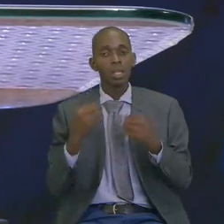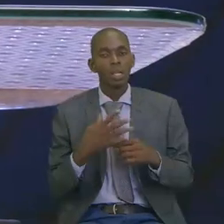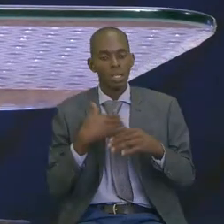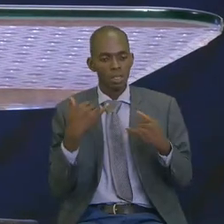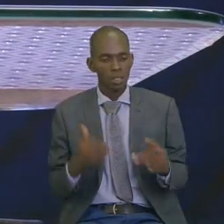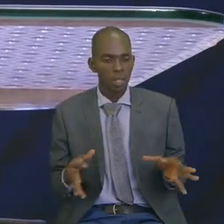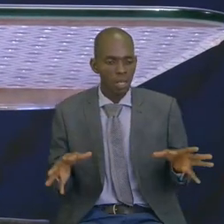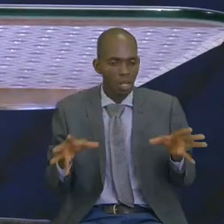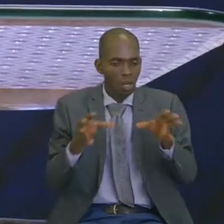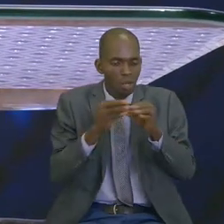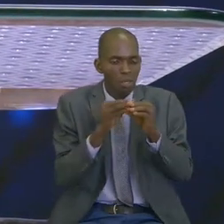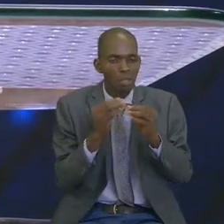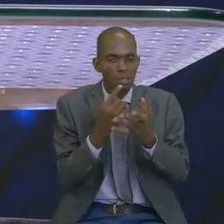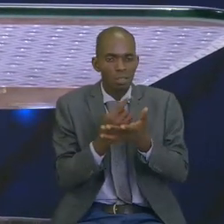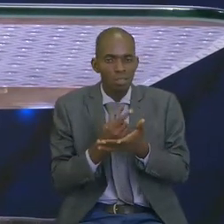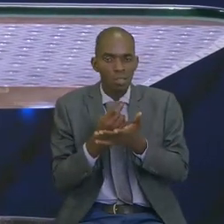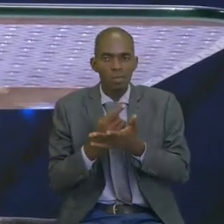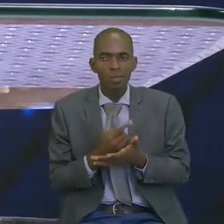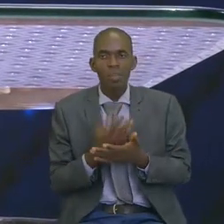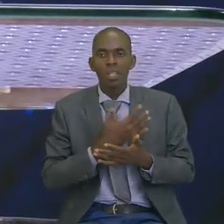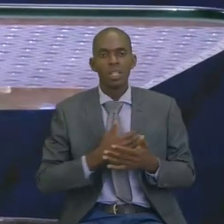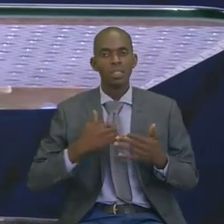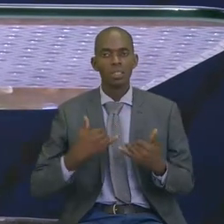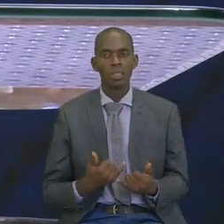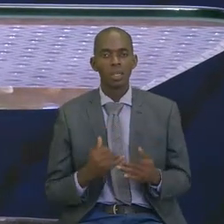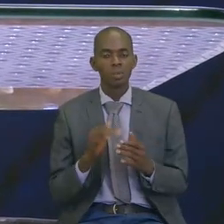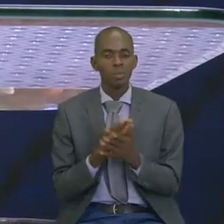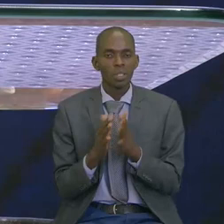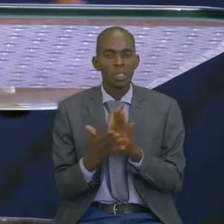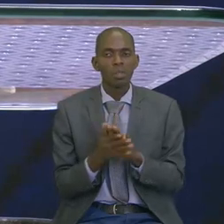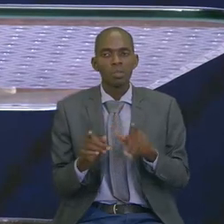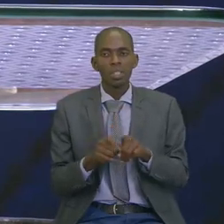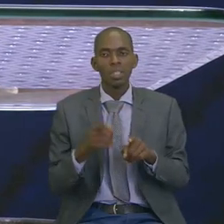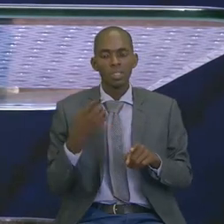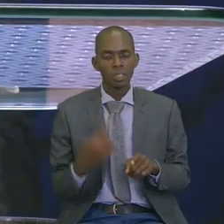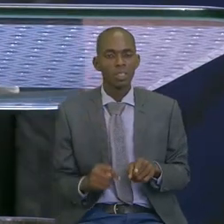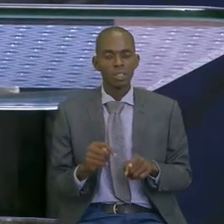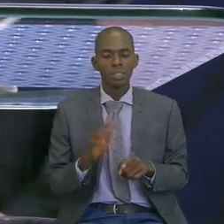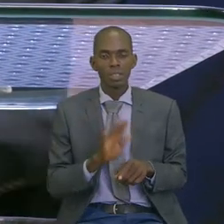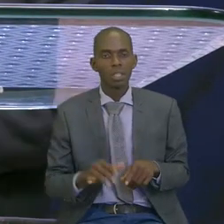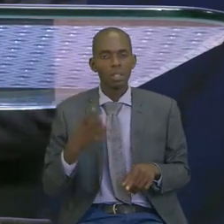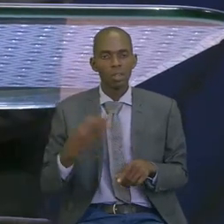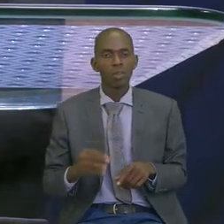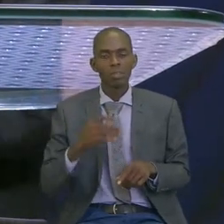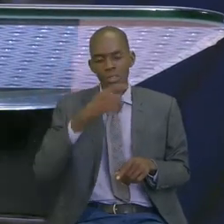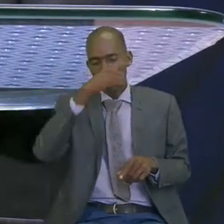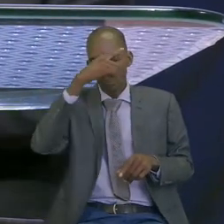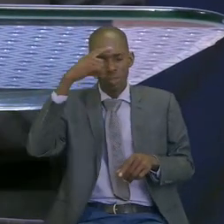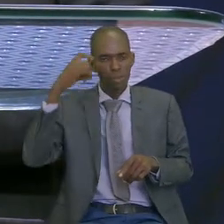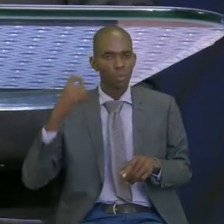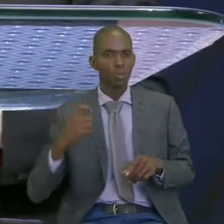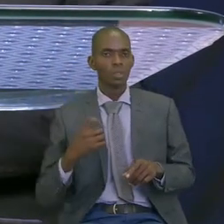and became like the chaff of the summer threshing floors, and the wind